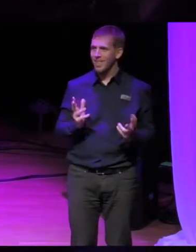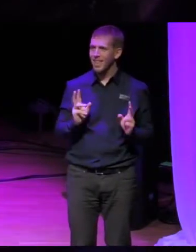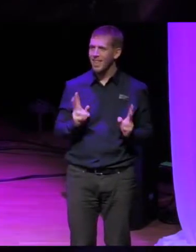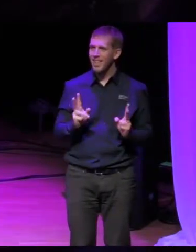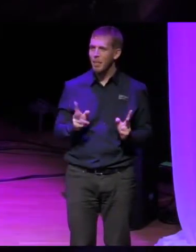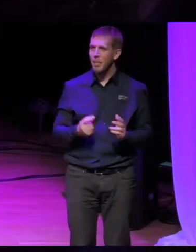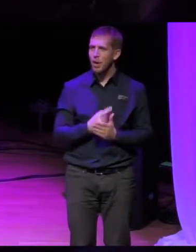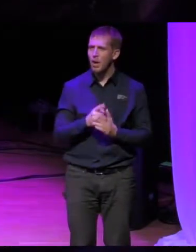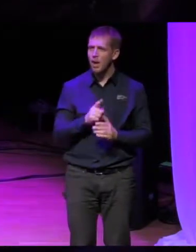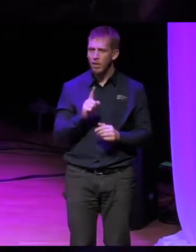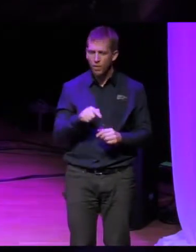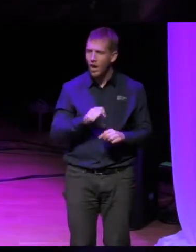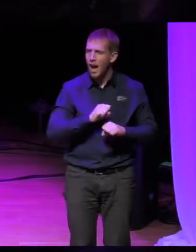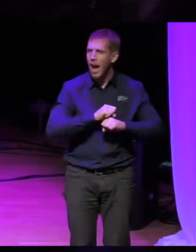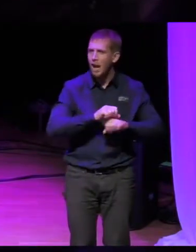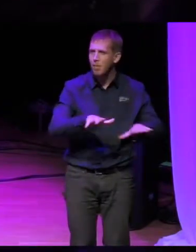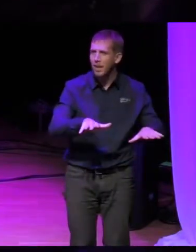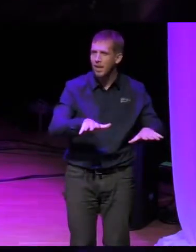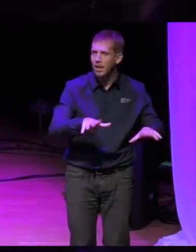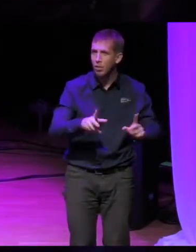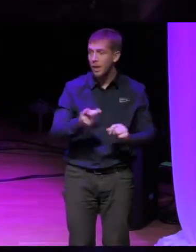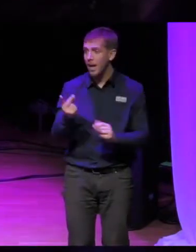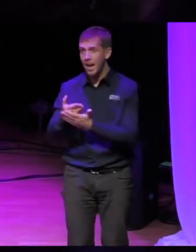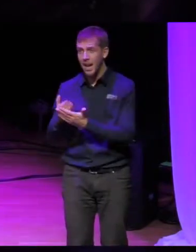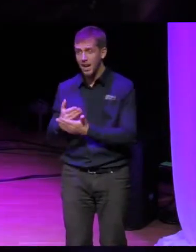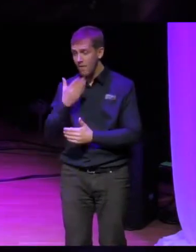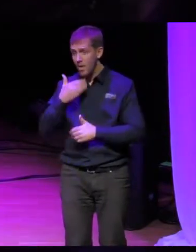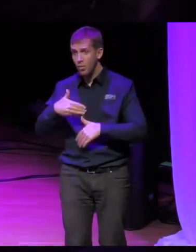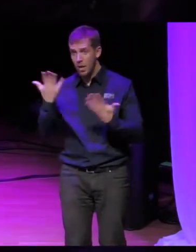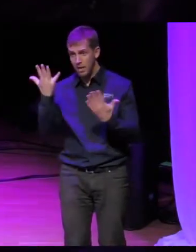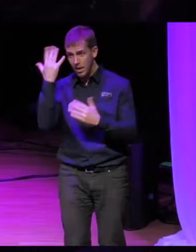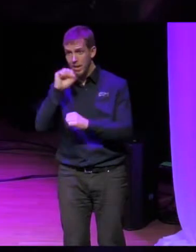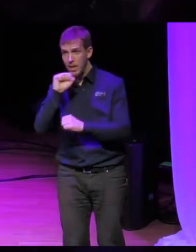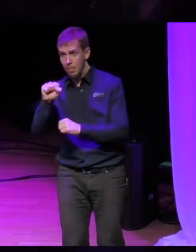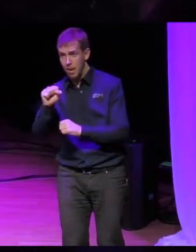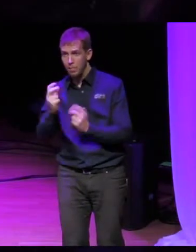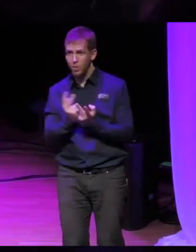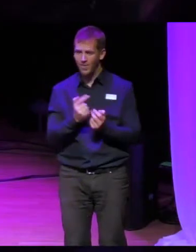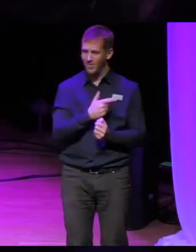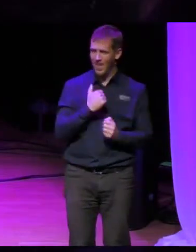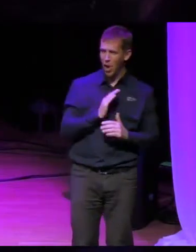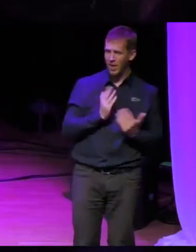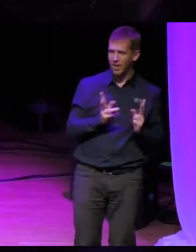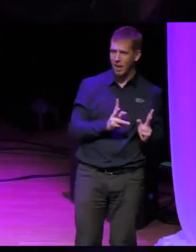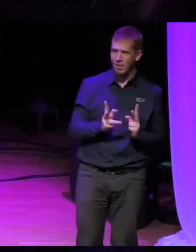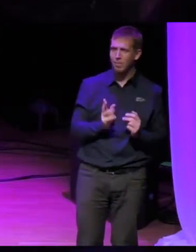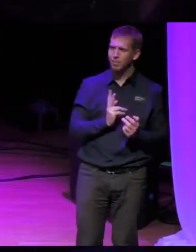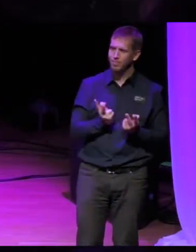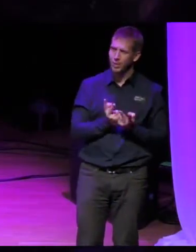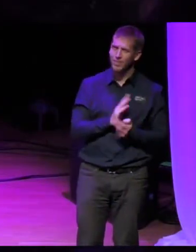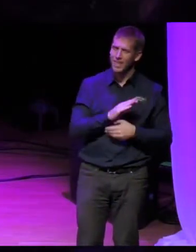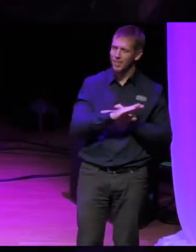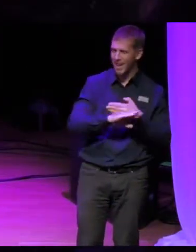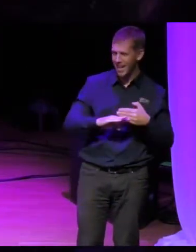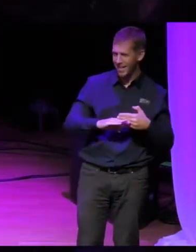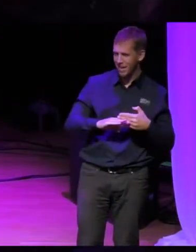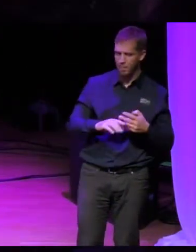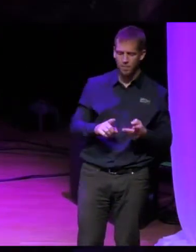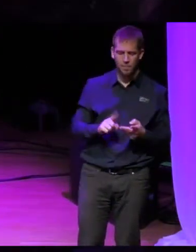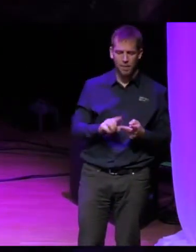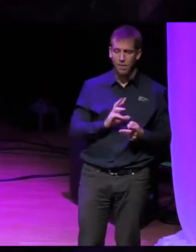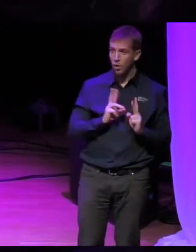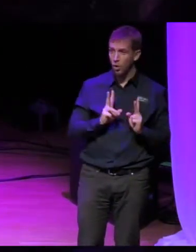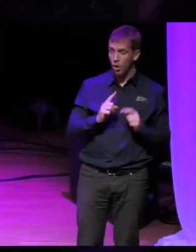see in other countries where anyone could sue over anything. So there's procedural hurdles to being in court. There's procedural